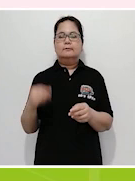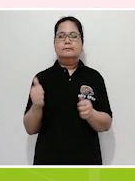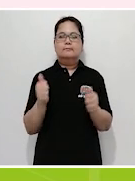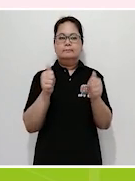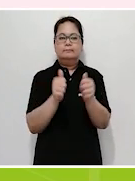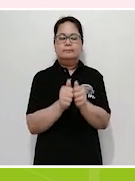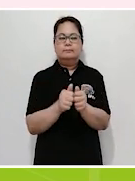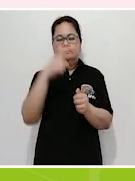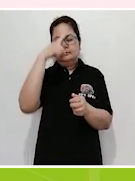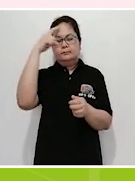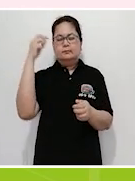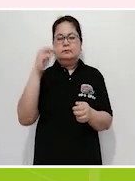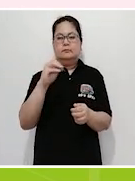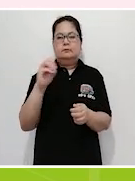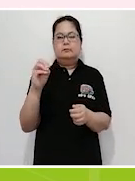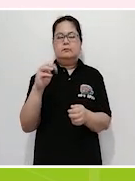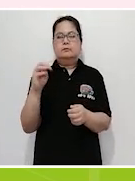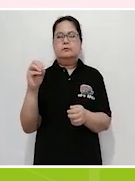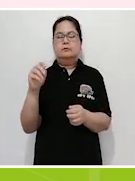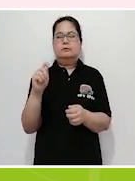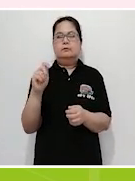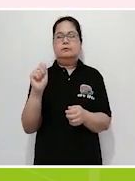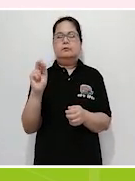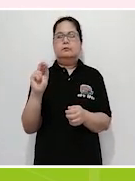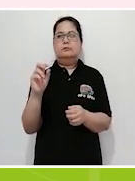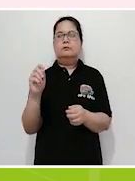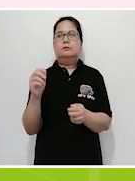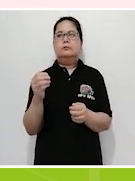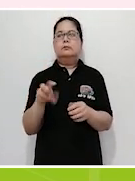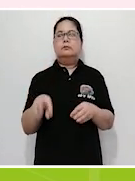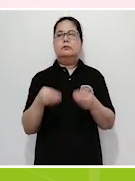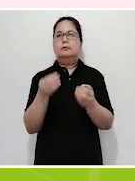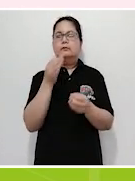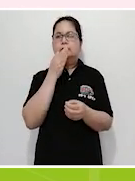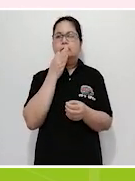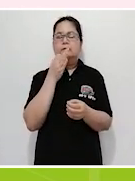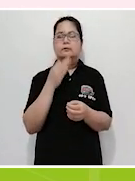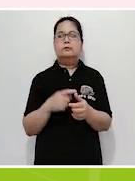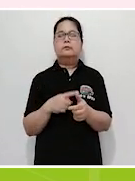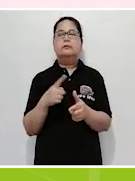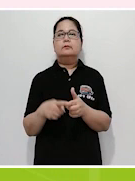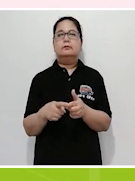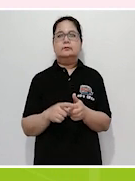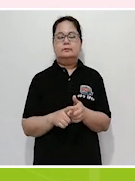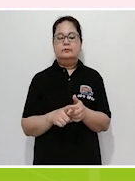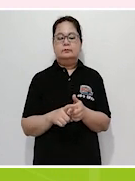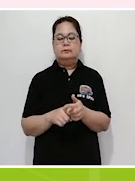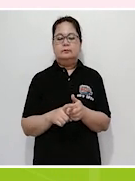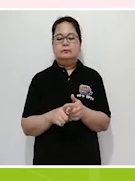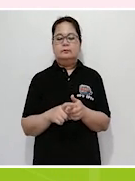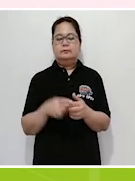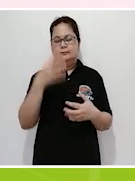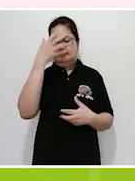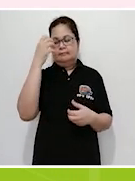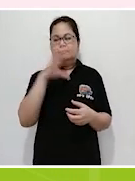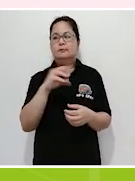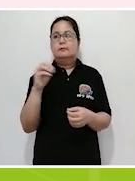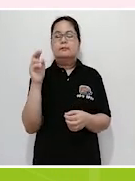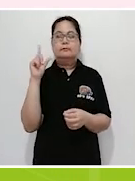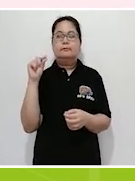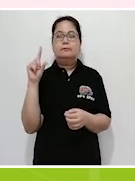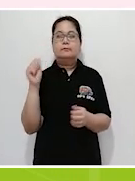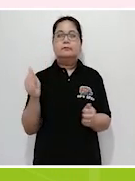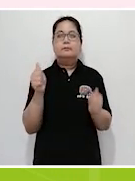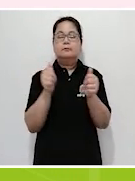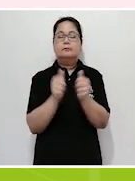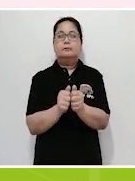fighter, a dog, joined him because Momotaro gave him dumplings. Then, a